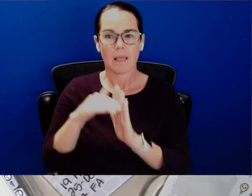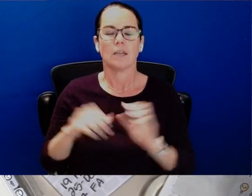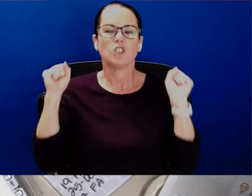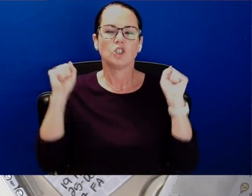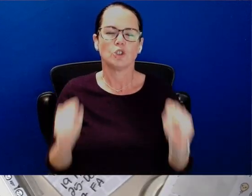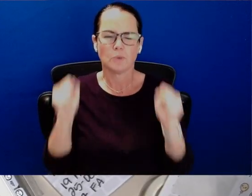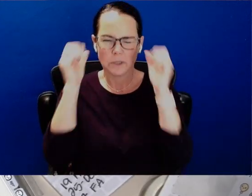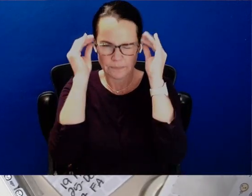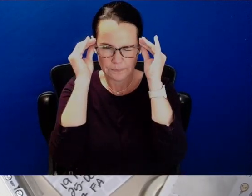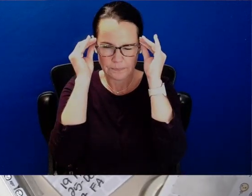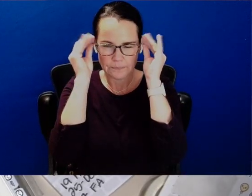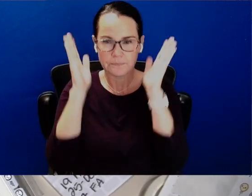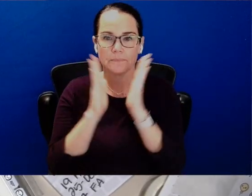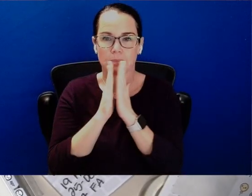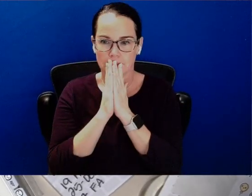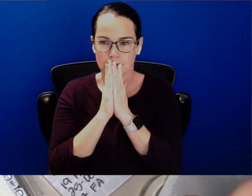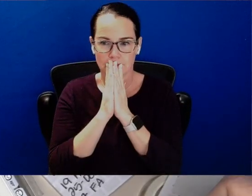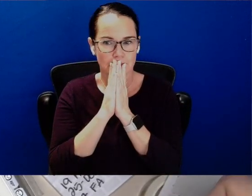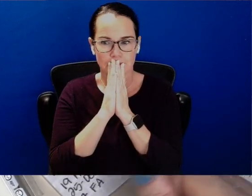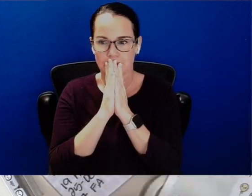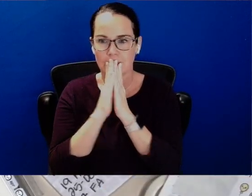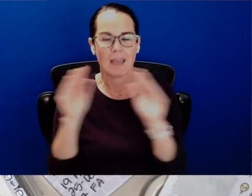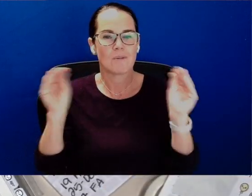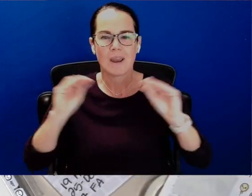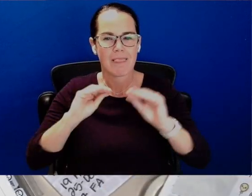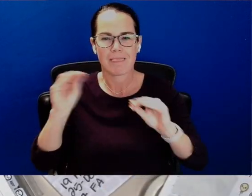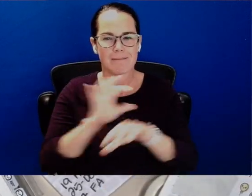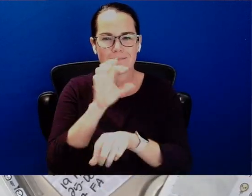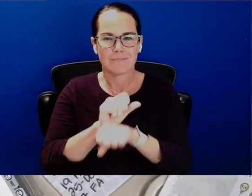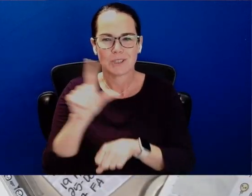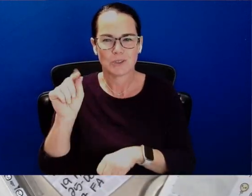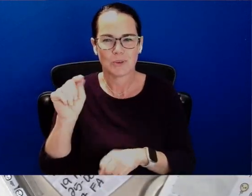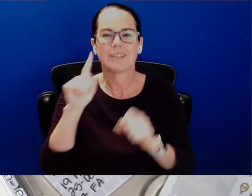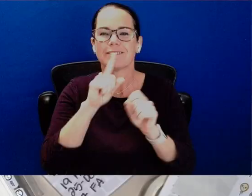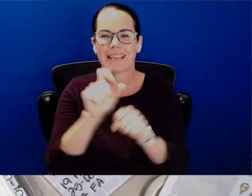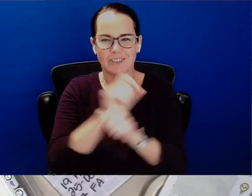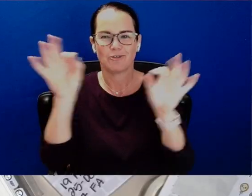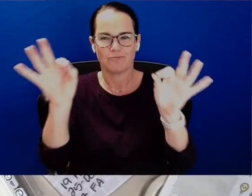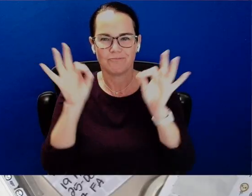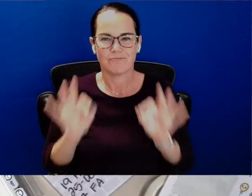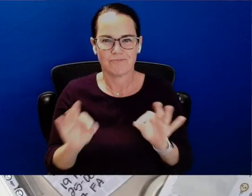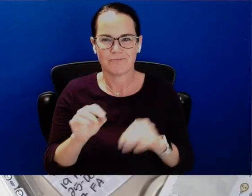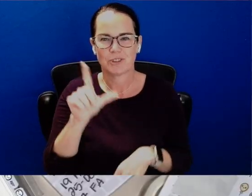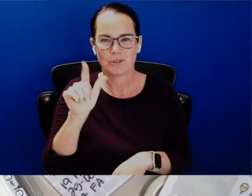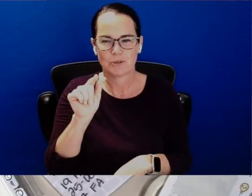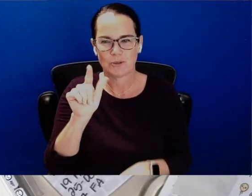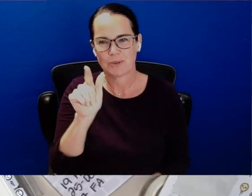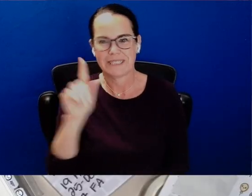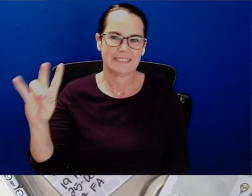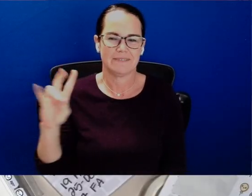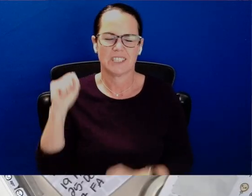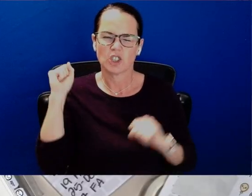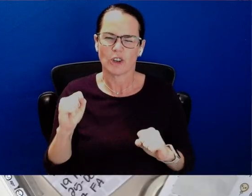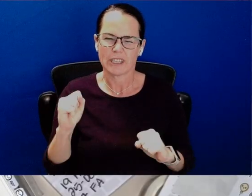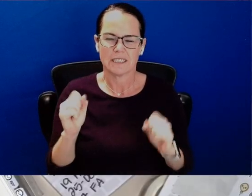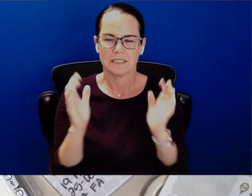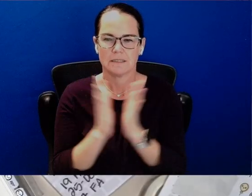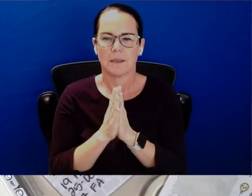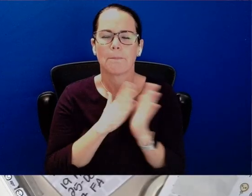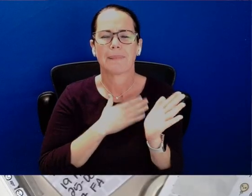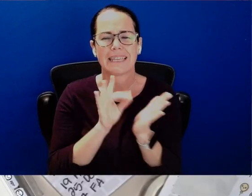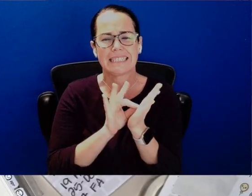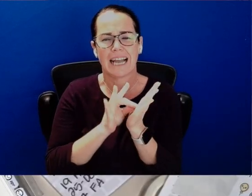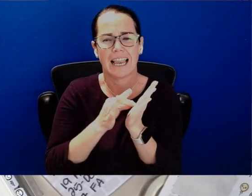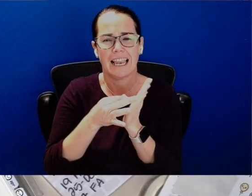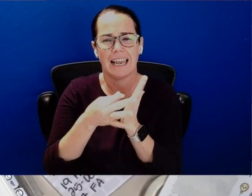Shoot. I don't have anything on the 20th. I have it on the 27th. Darn it. Please come up for